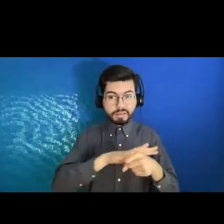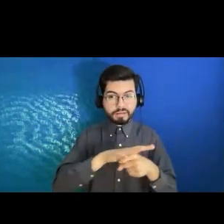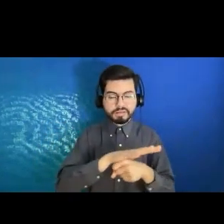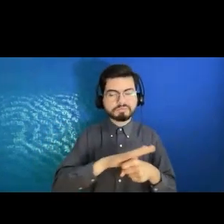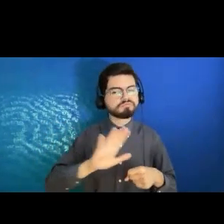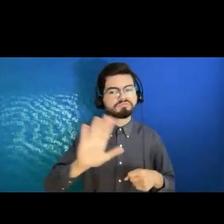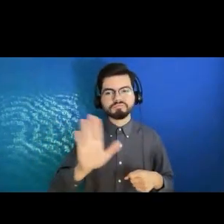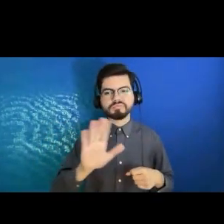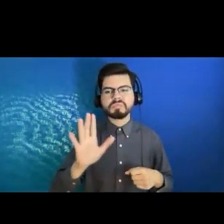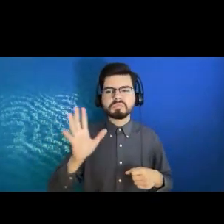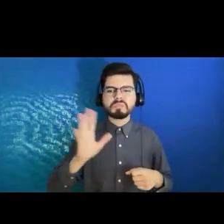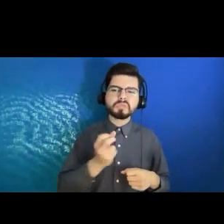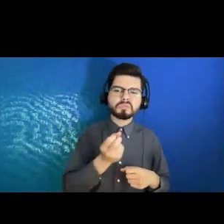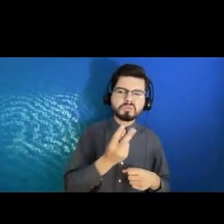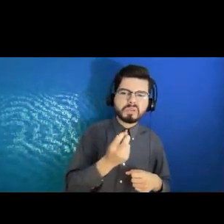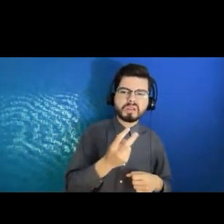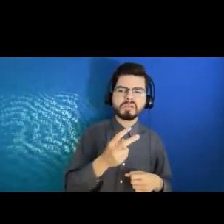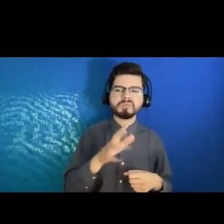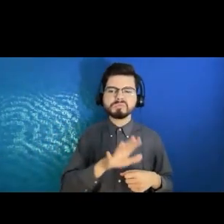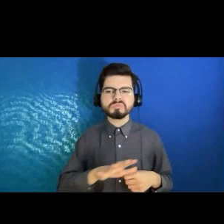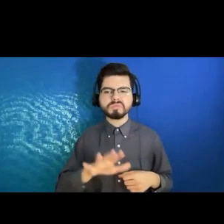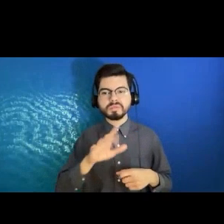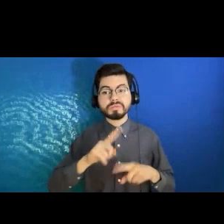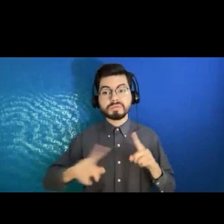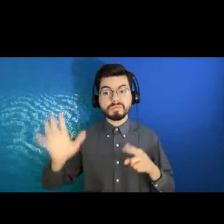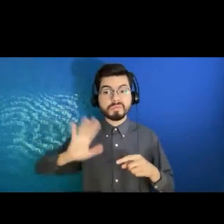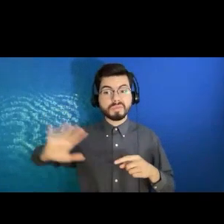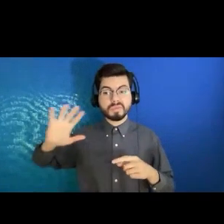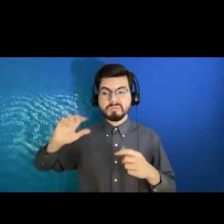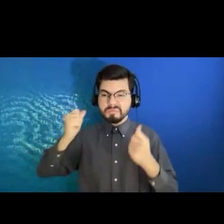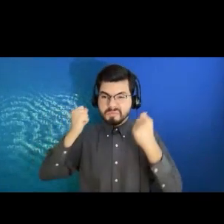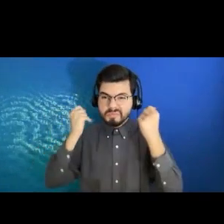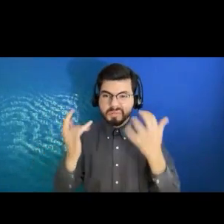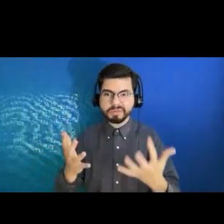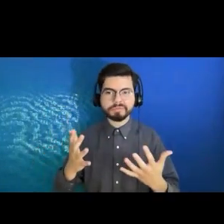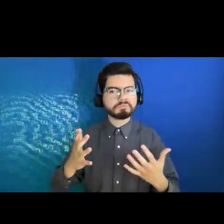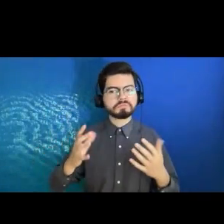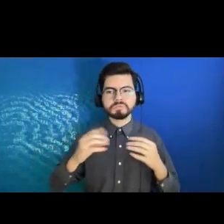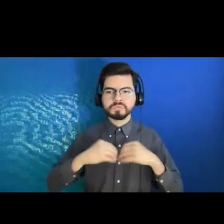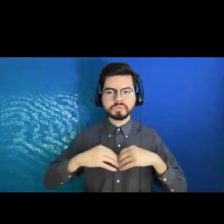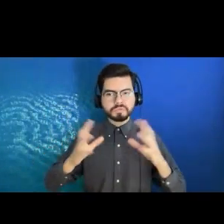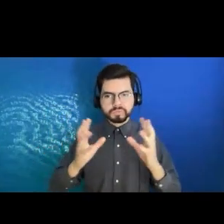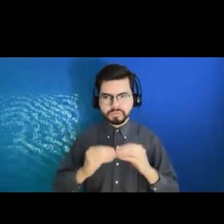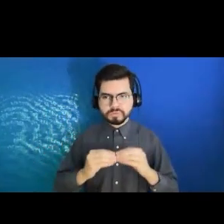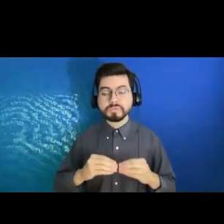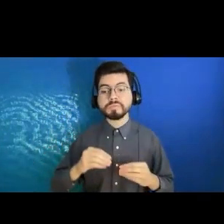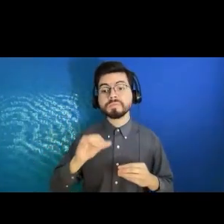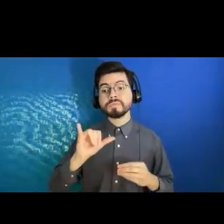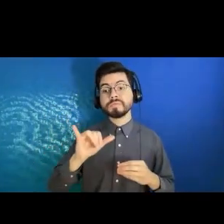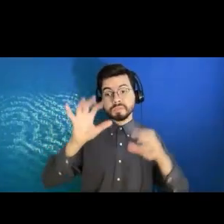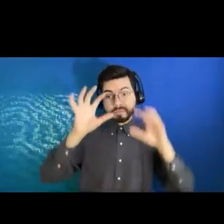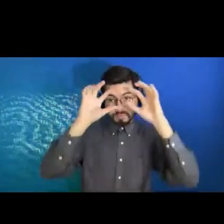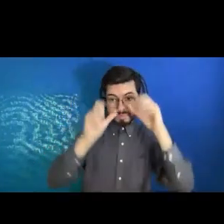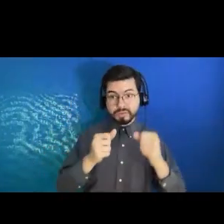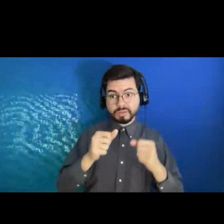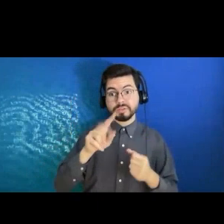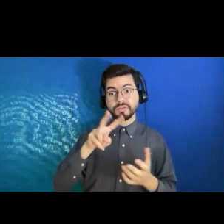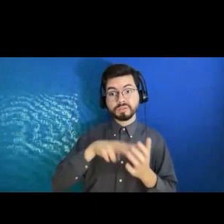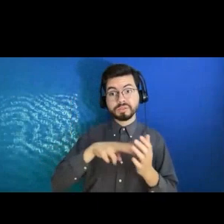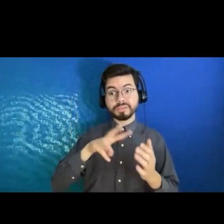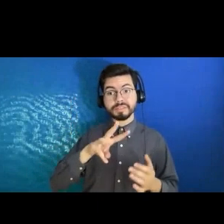600 elk overwintering here. And then those 2,100 bison that used to overwinter here have since then learned to migrate either to